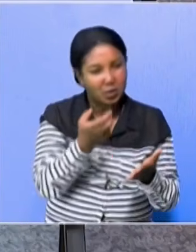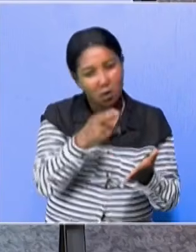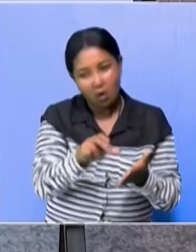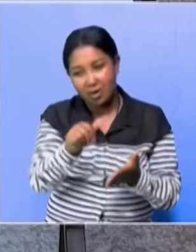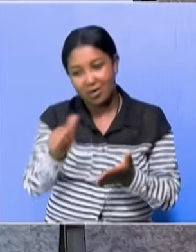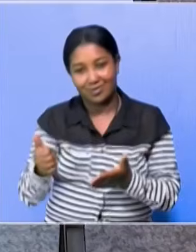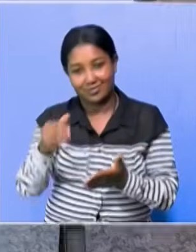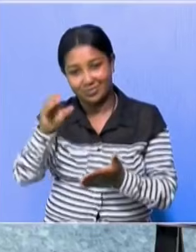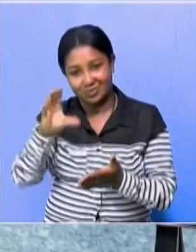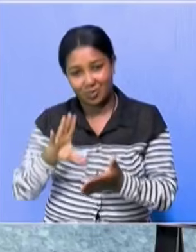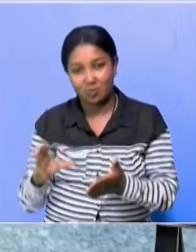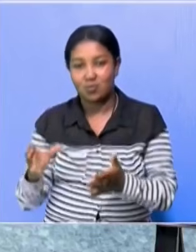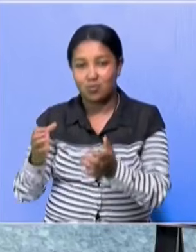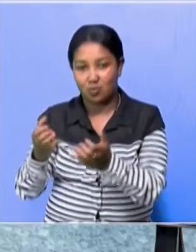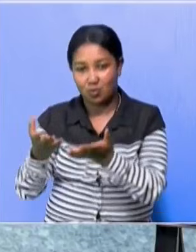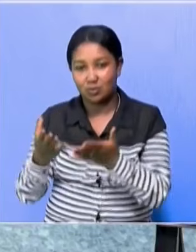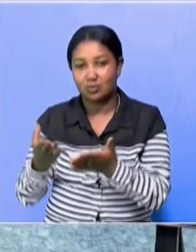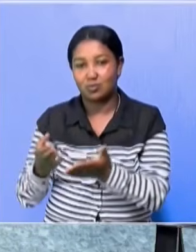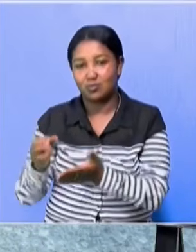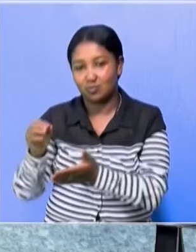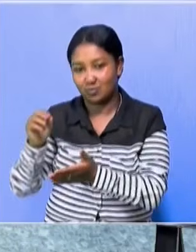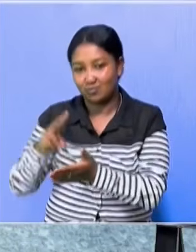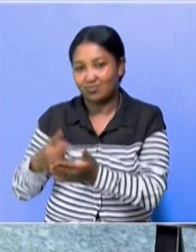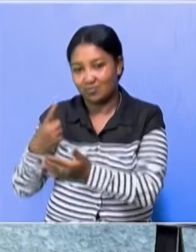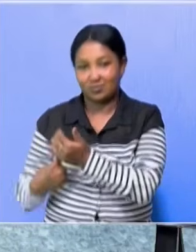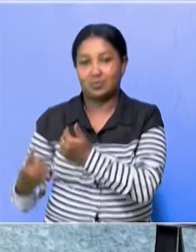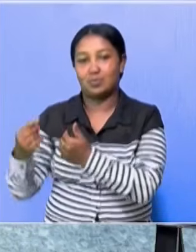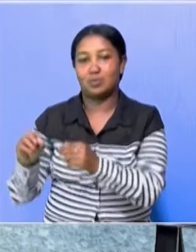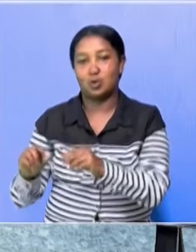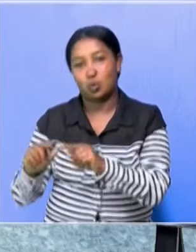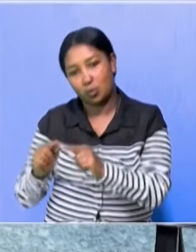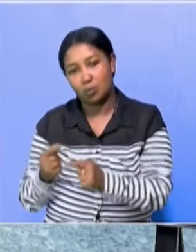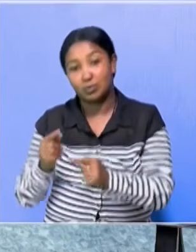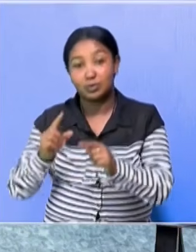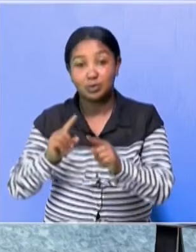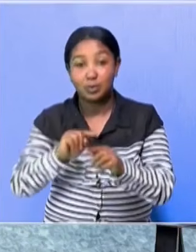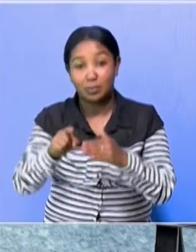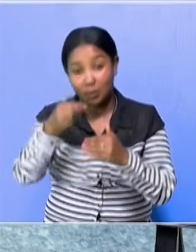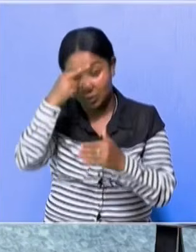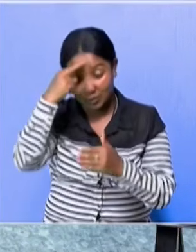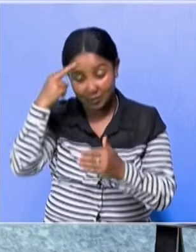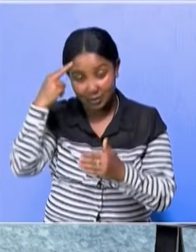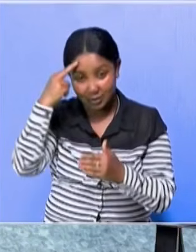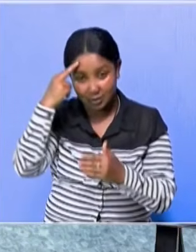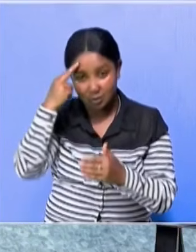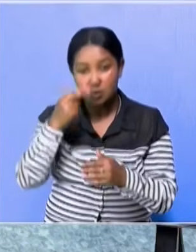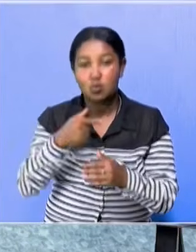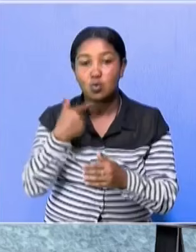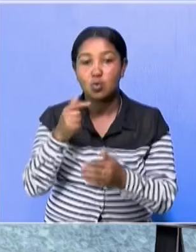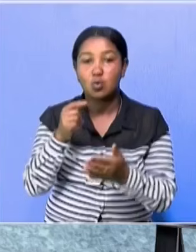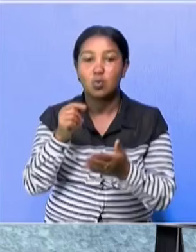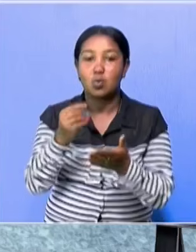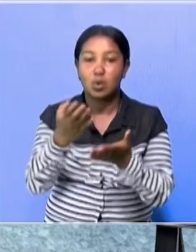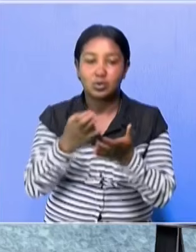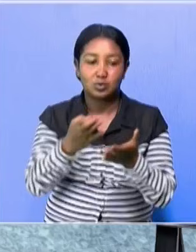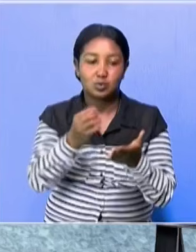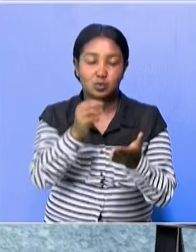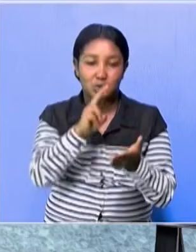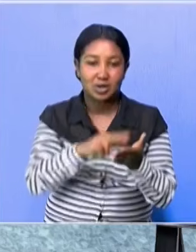Others want to read your lessons in group. That's why we call those who want us to read